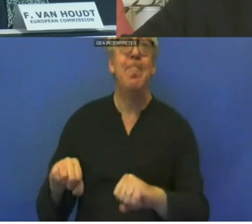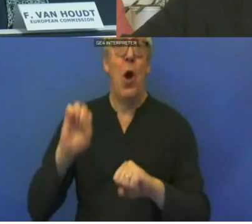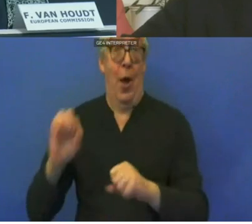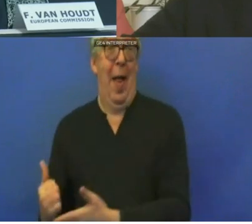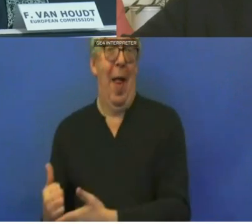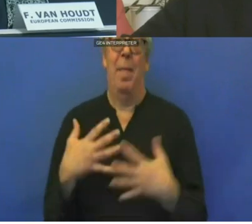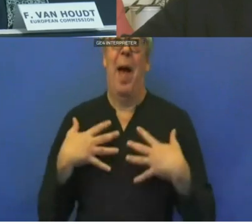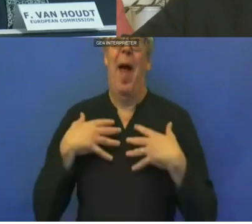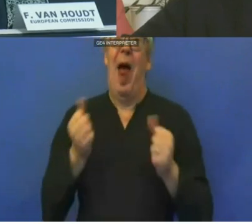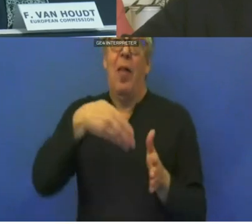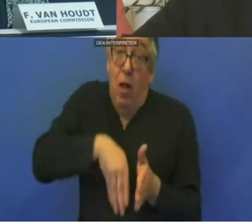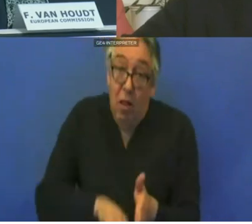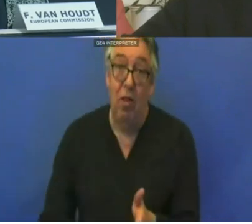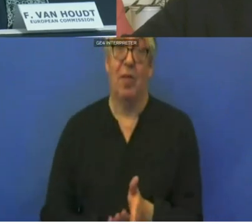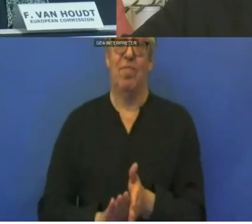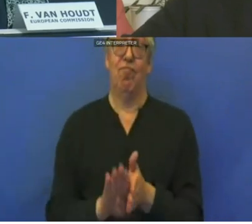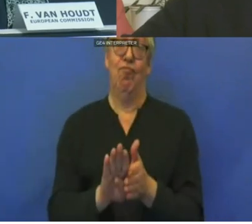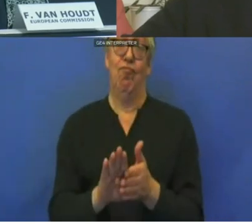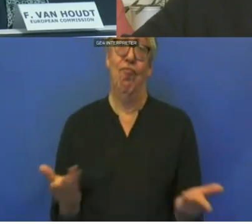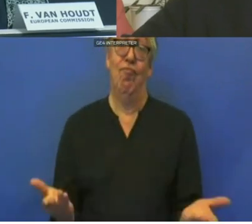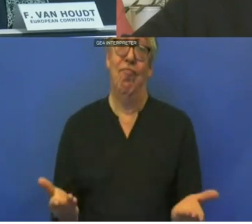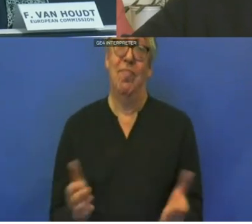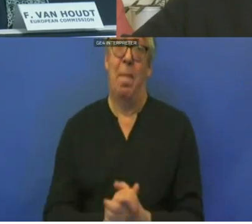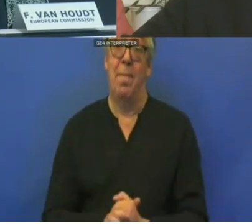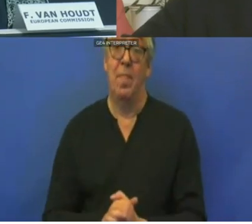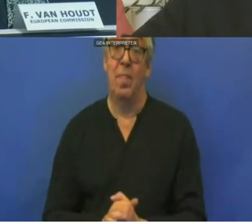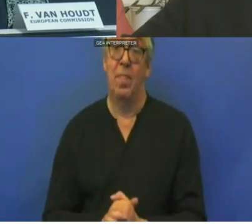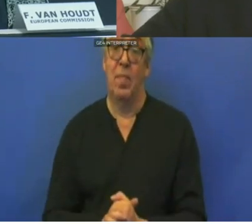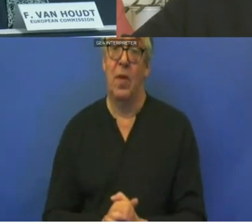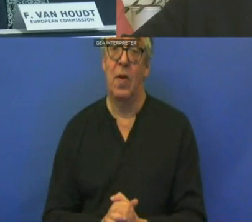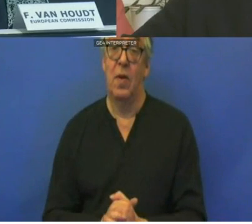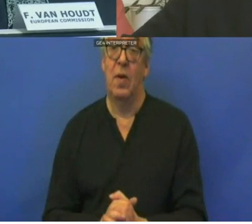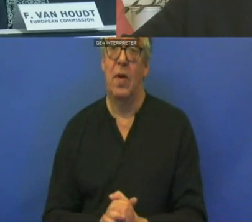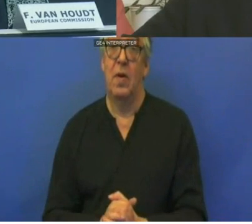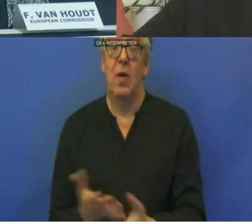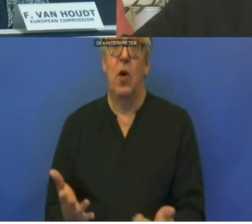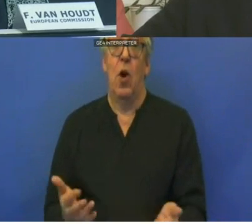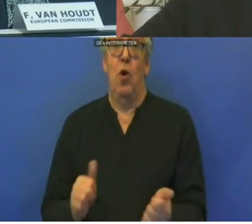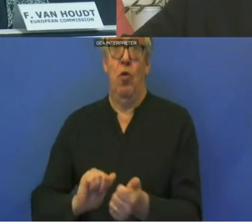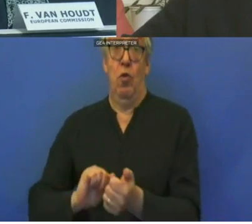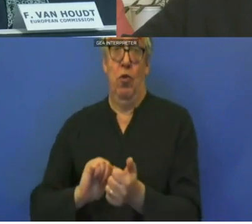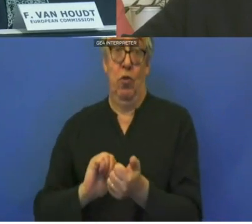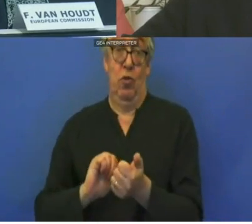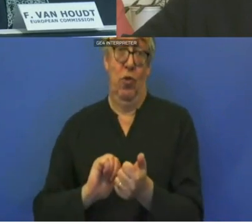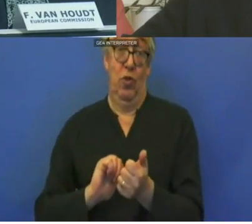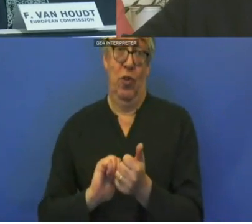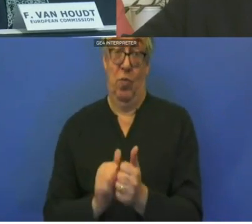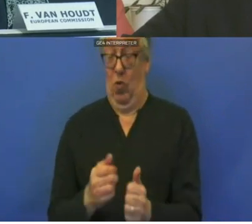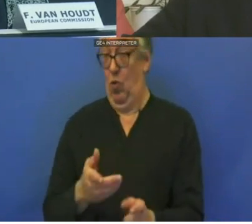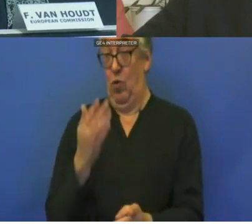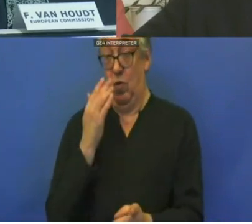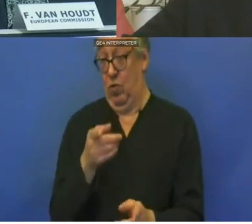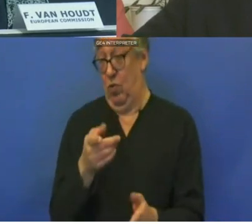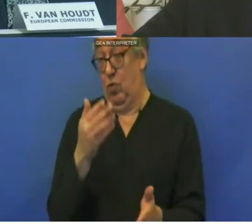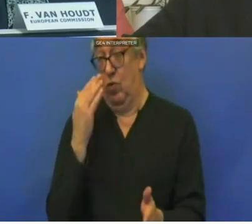of the commitment of sport that sport had already in the past. You know, sport is tightly linked